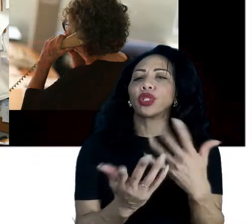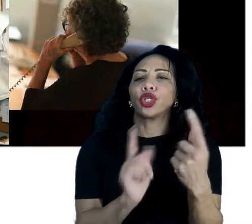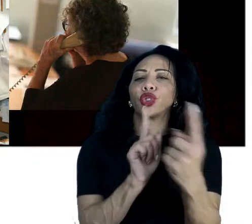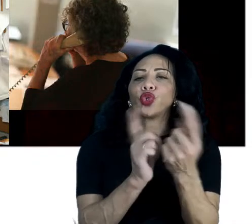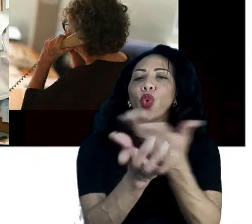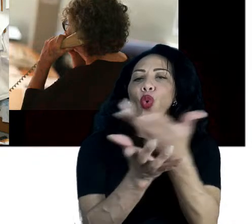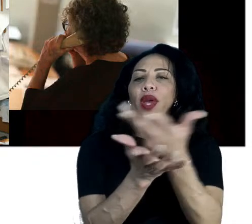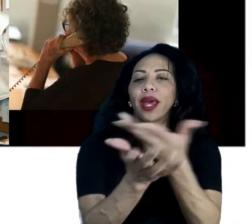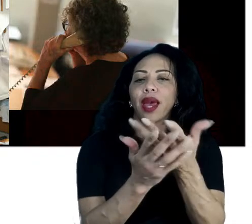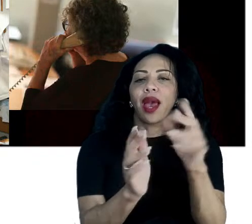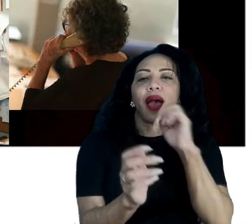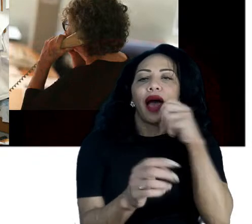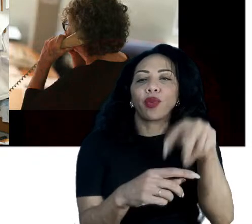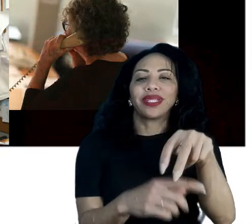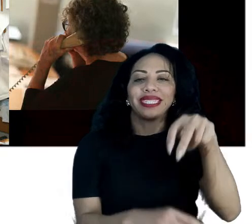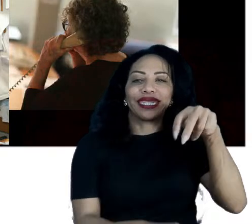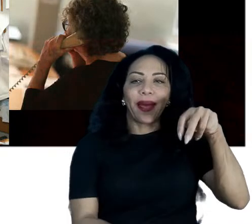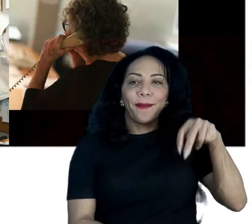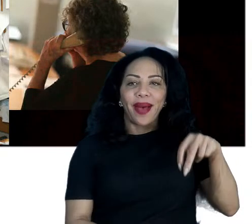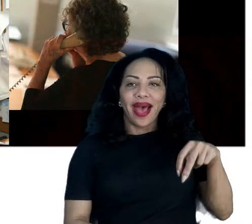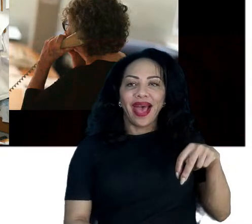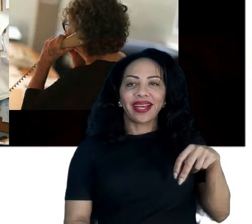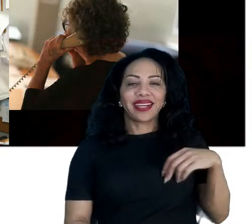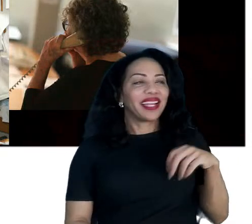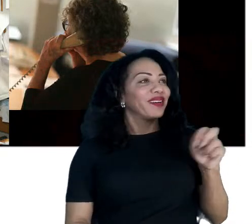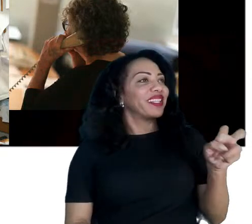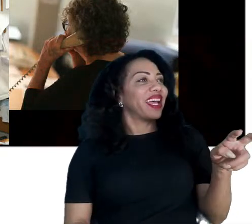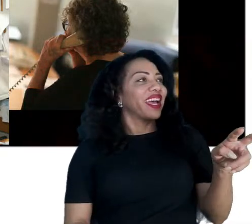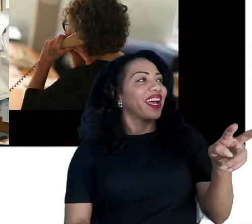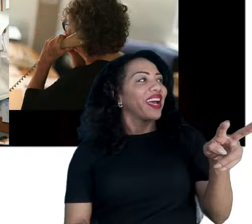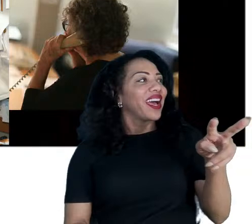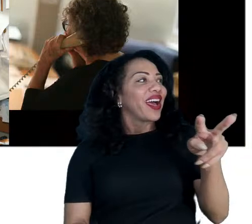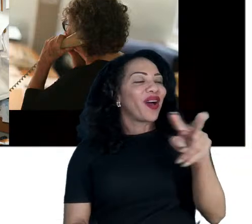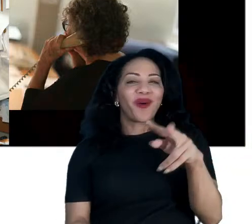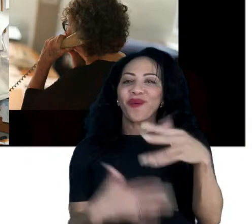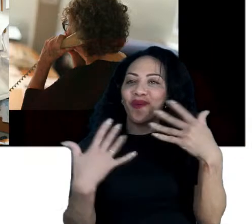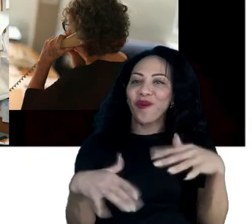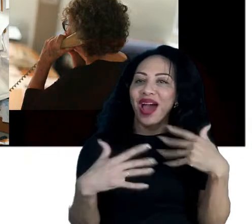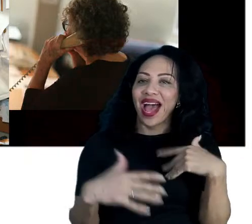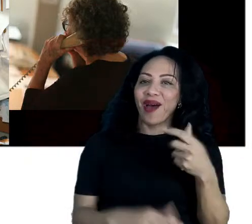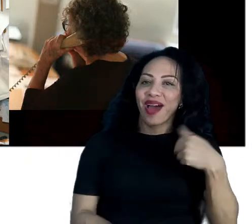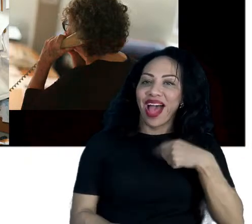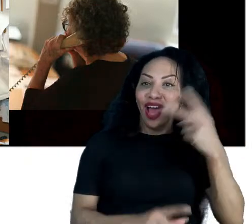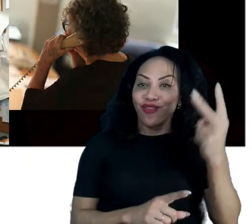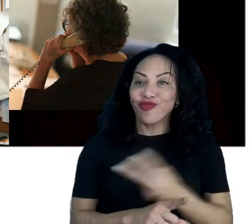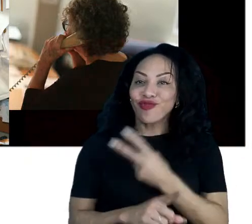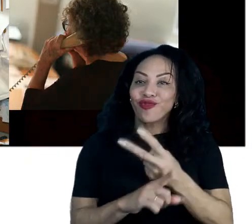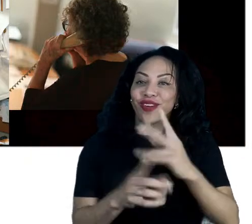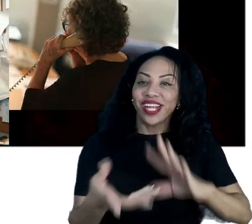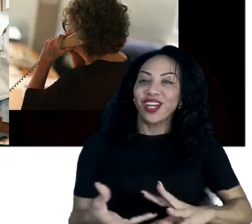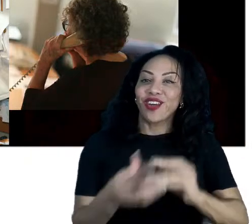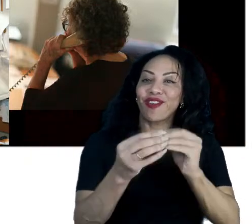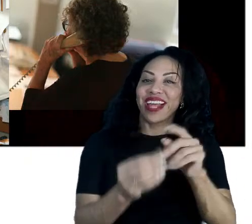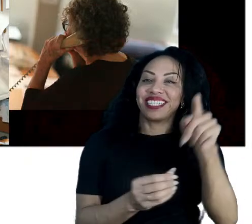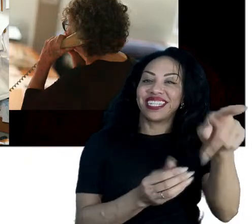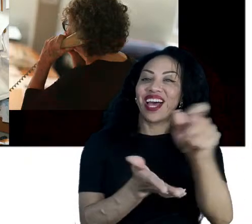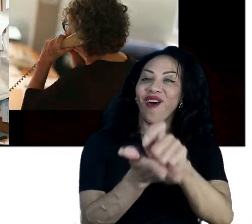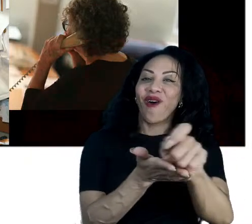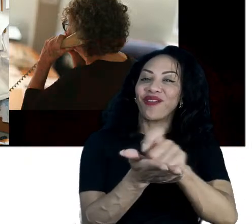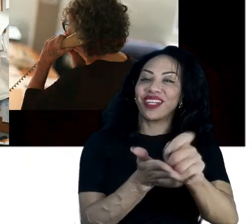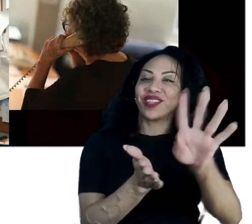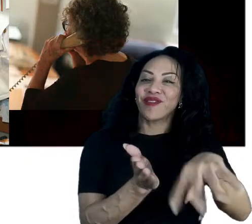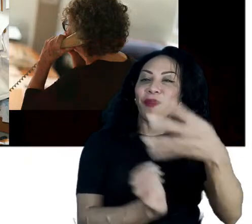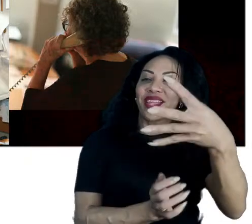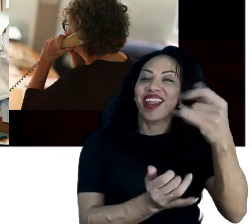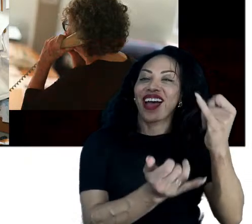stepped back and I realised that I'd recreated that office that I'd worked in the 90s. Somehow there was